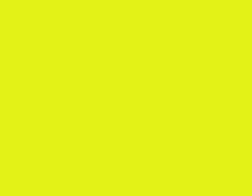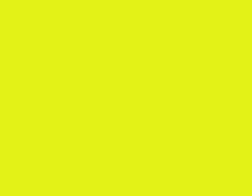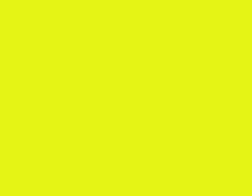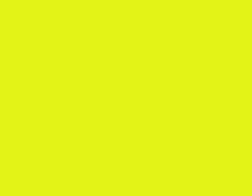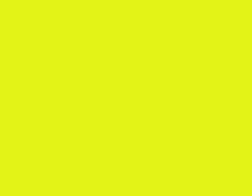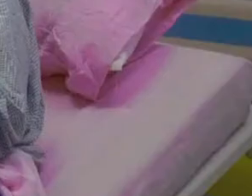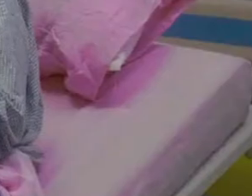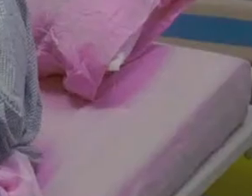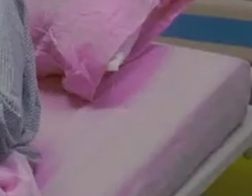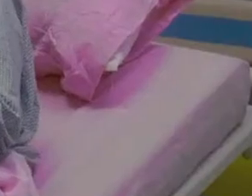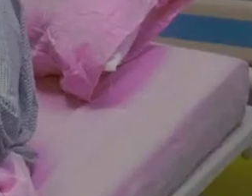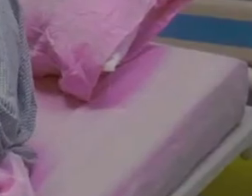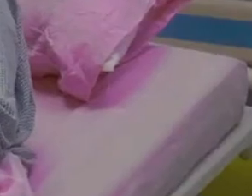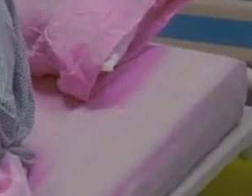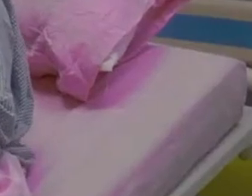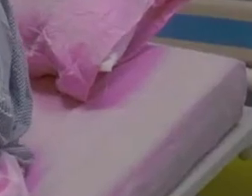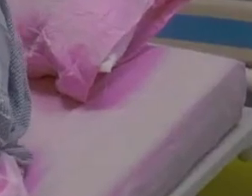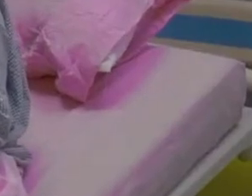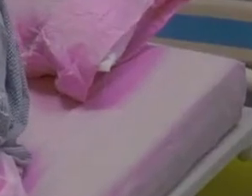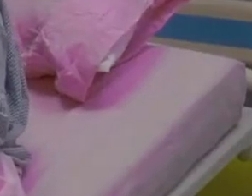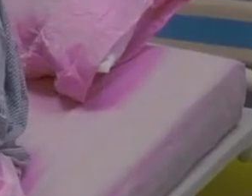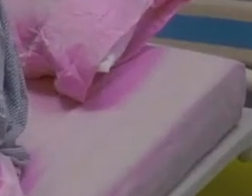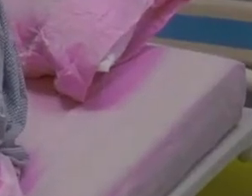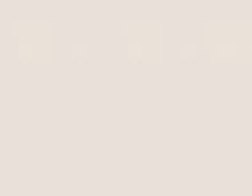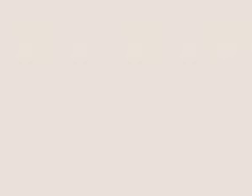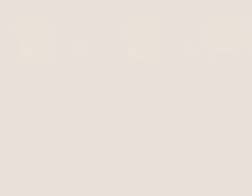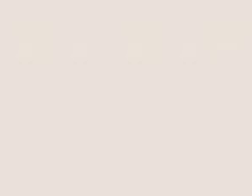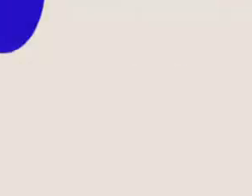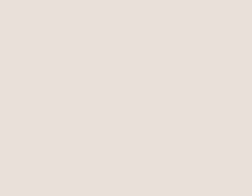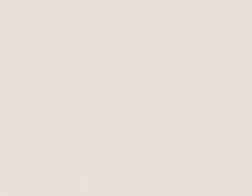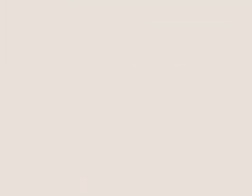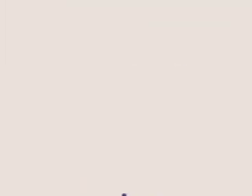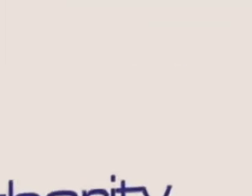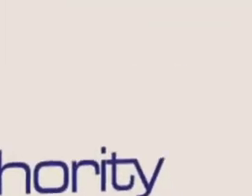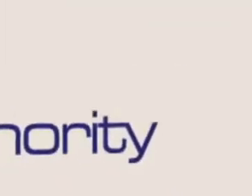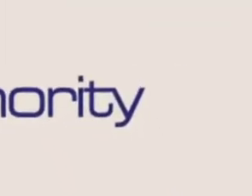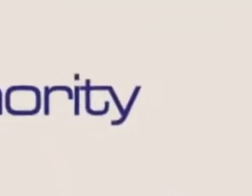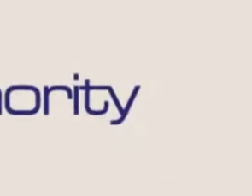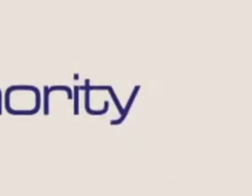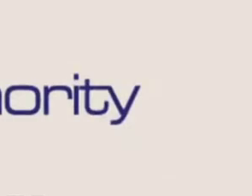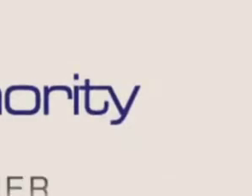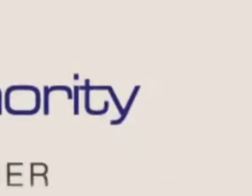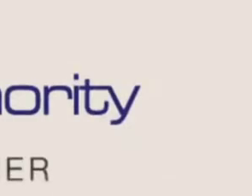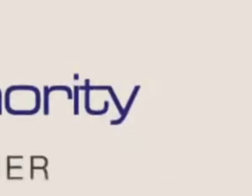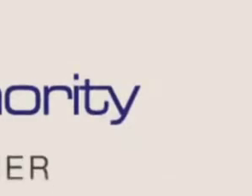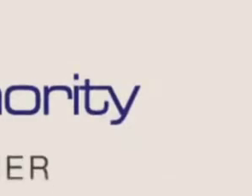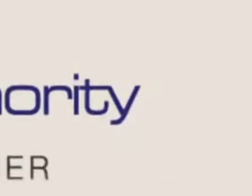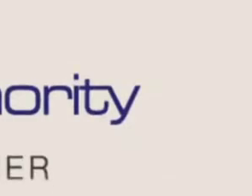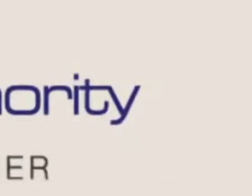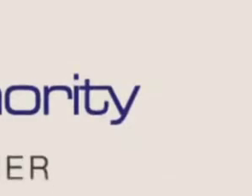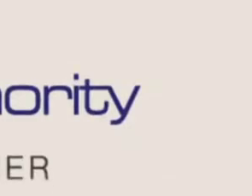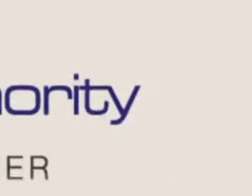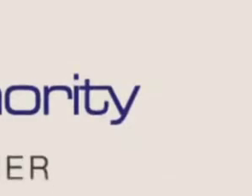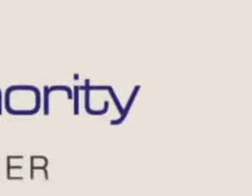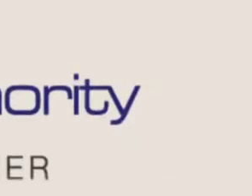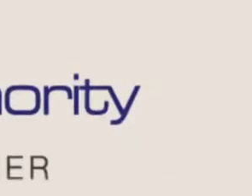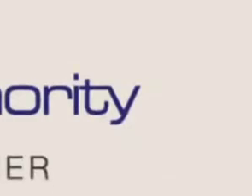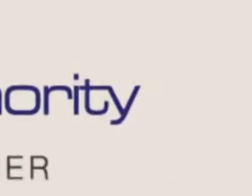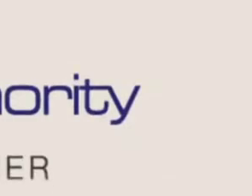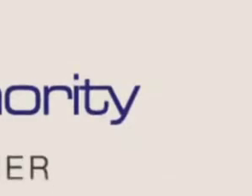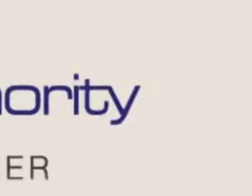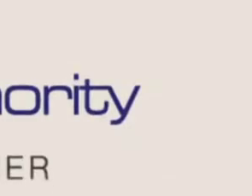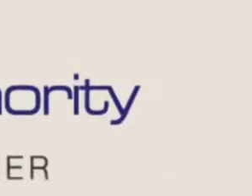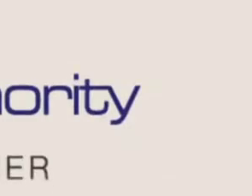www.ura.go.ug. Thank you for paying your taxes. Uganda Revenue Authority. Developing Uganda